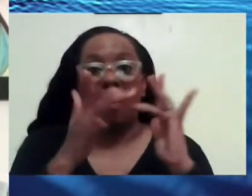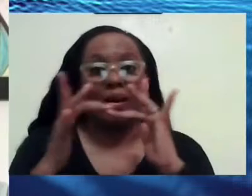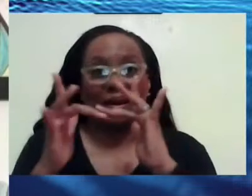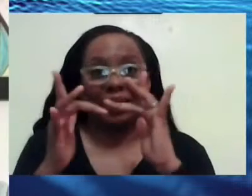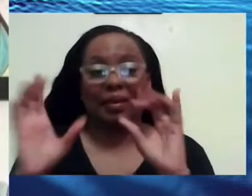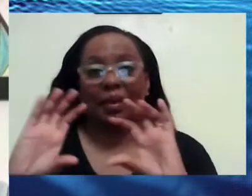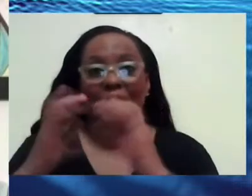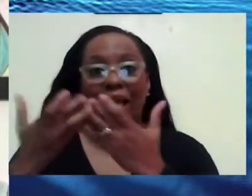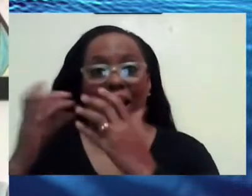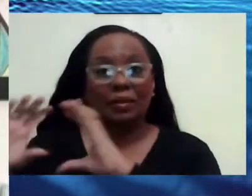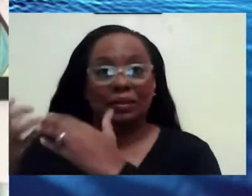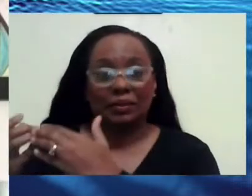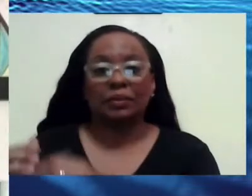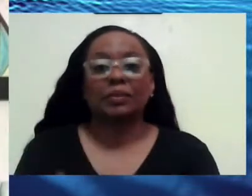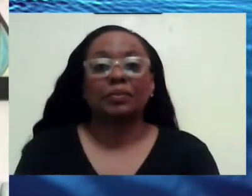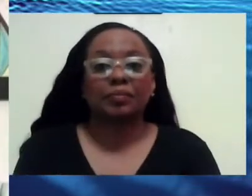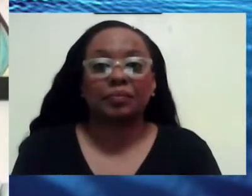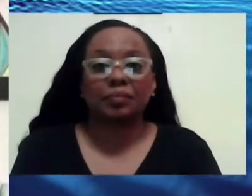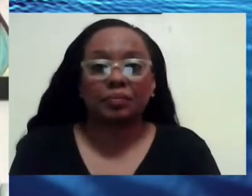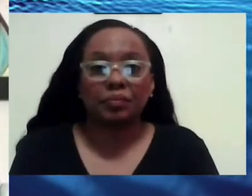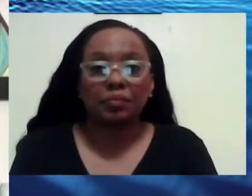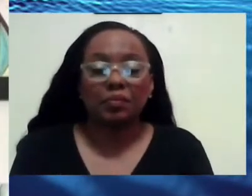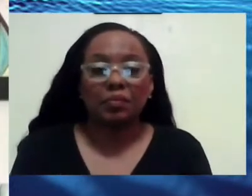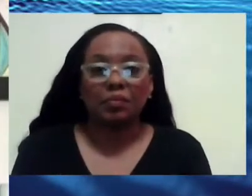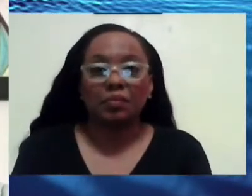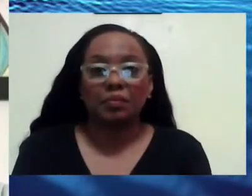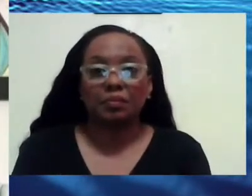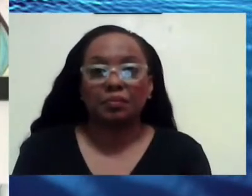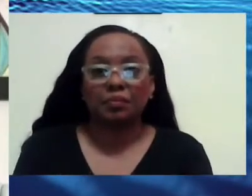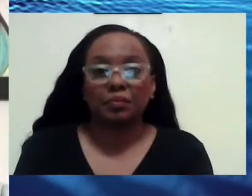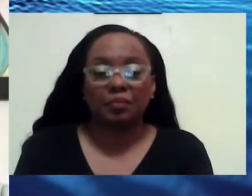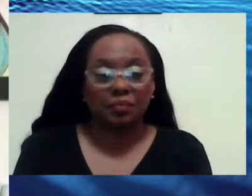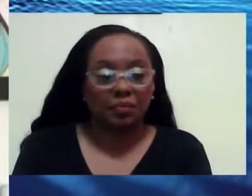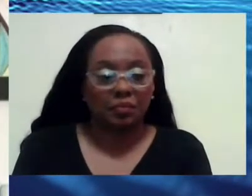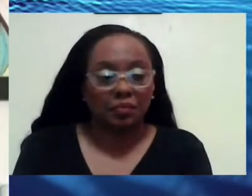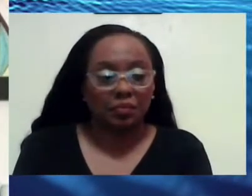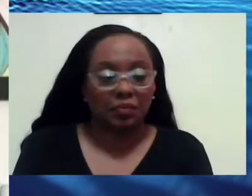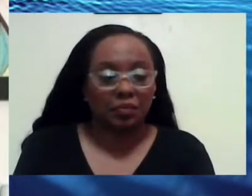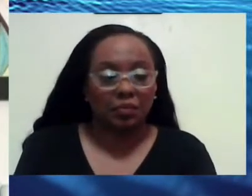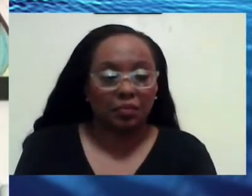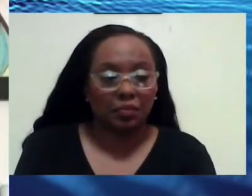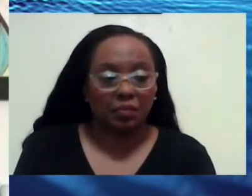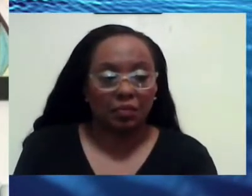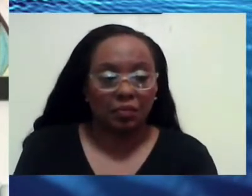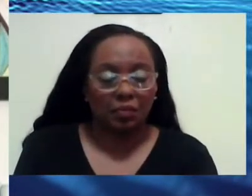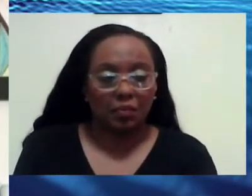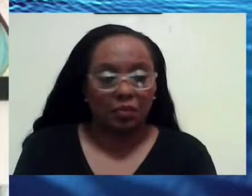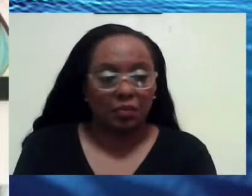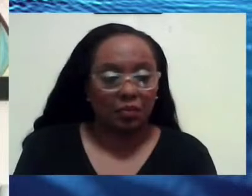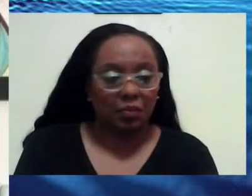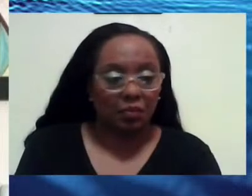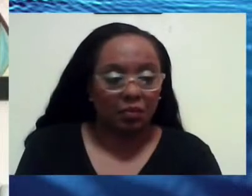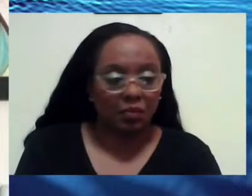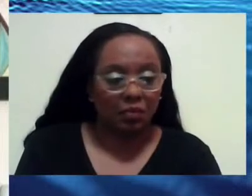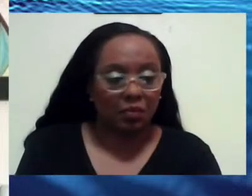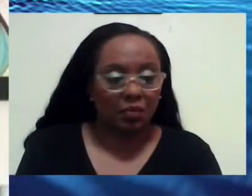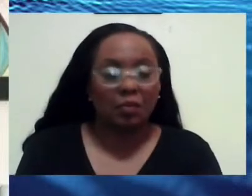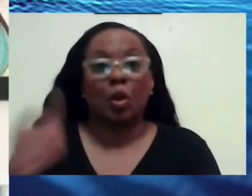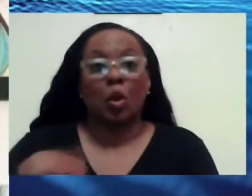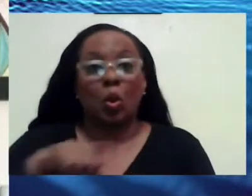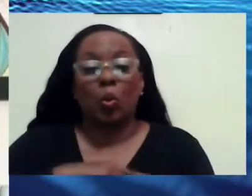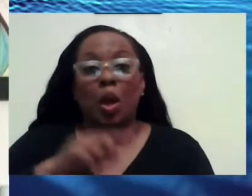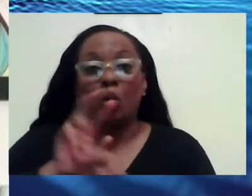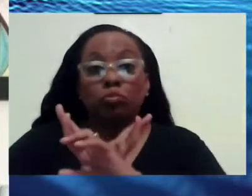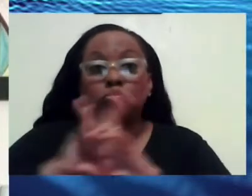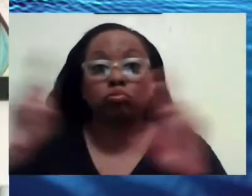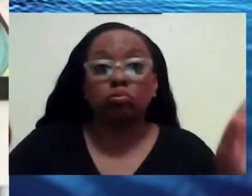say as well to the public that during this period, as we prepare to go back into the school environment, we recognize that the